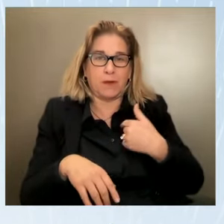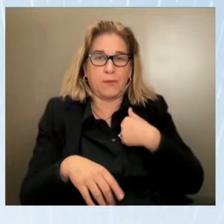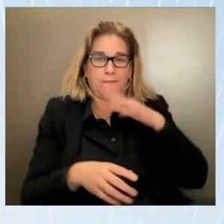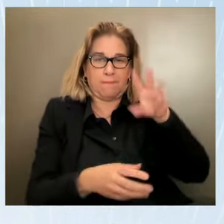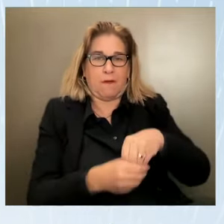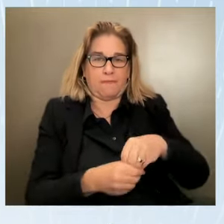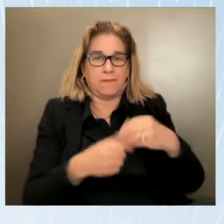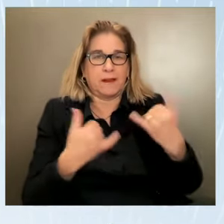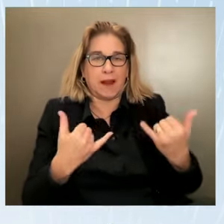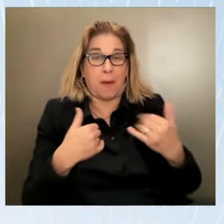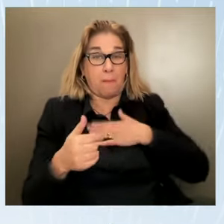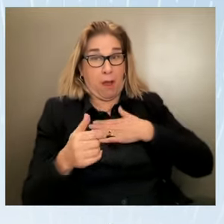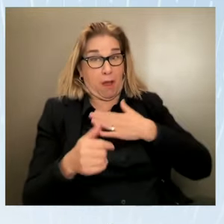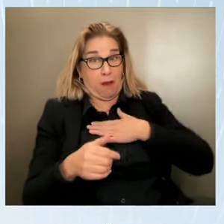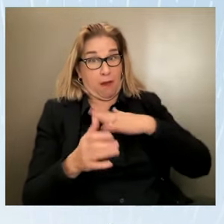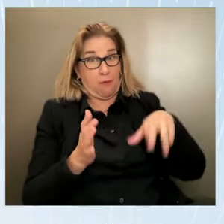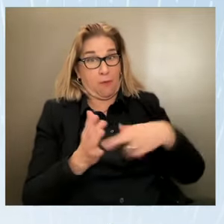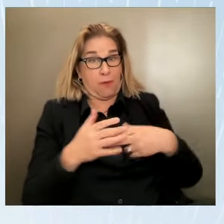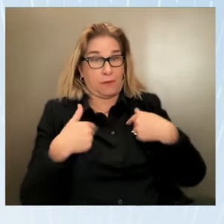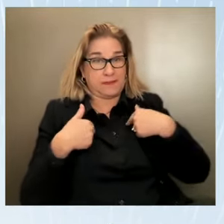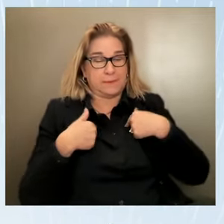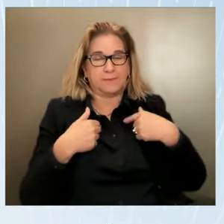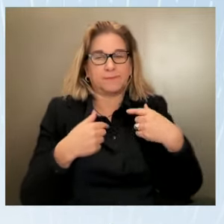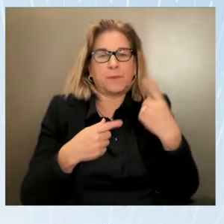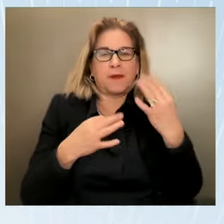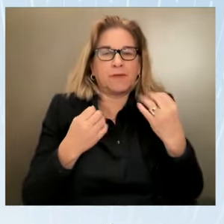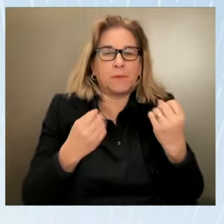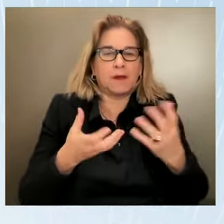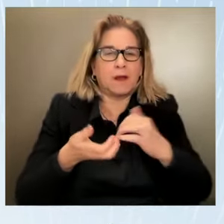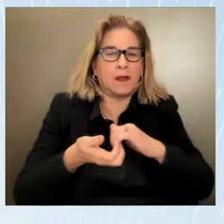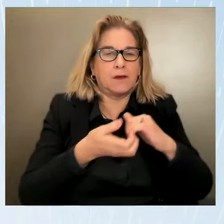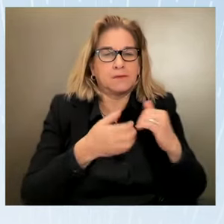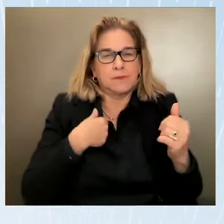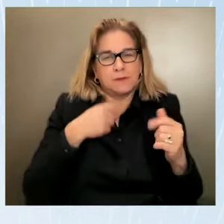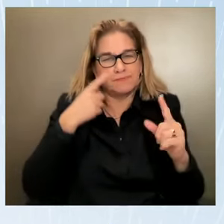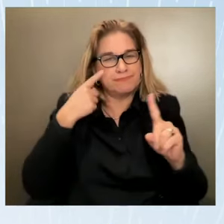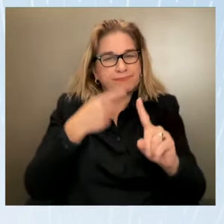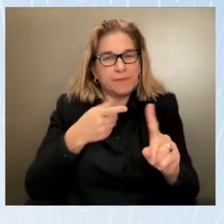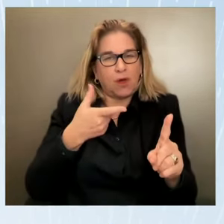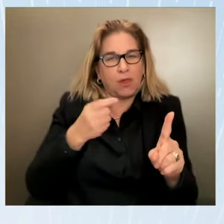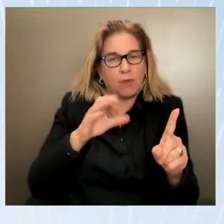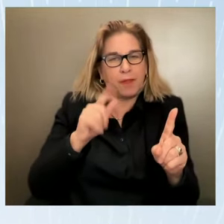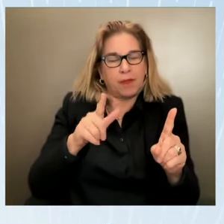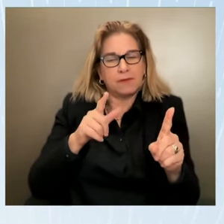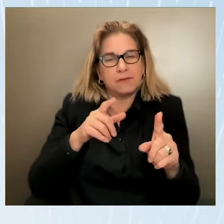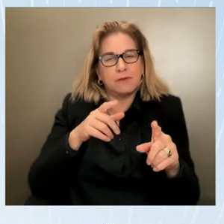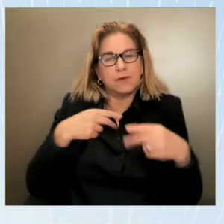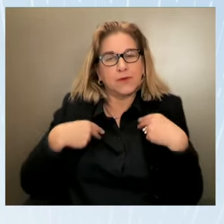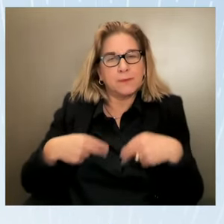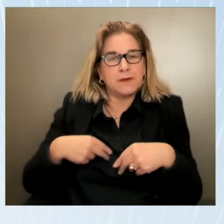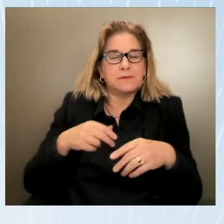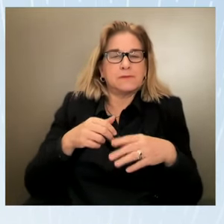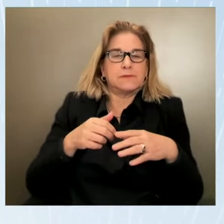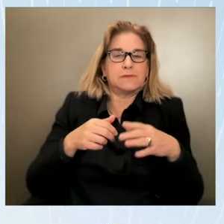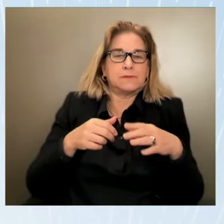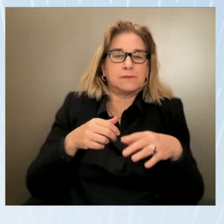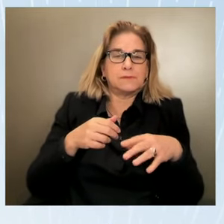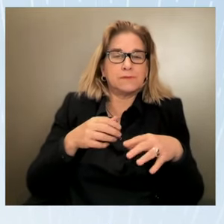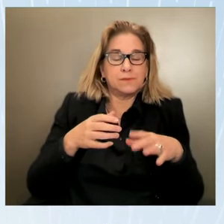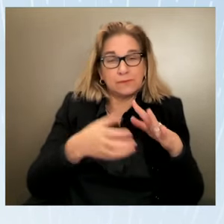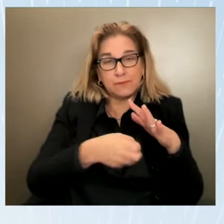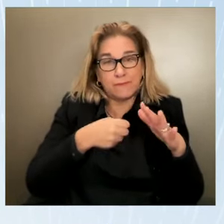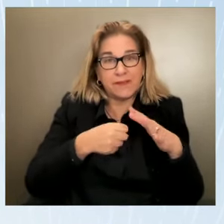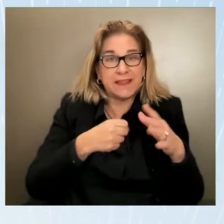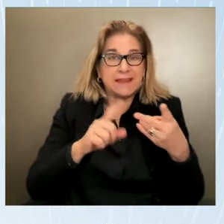human trafficking, whether forced labor or sex trafficking, is a serious threat to U.S. national security, and the intelligence community